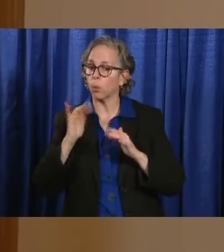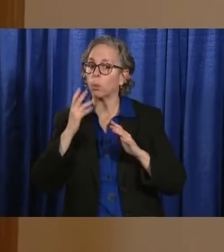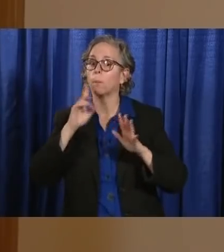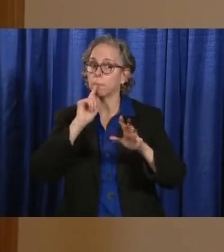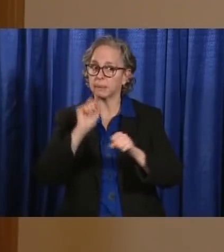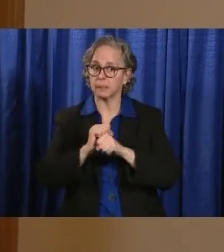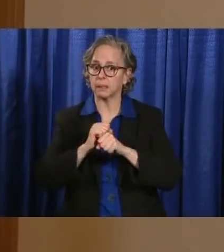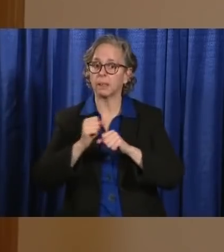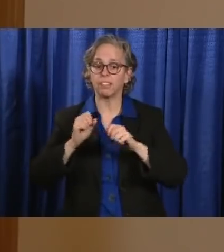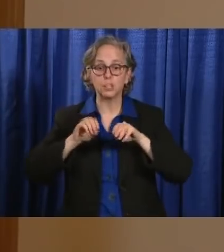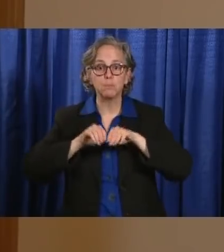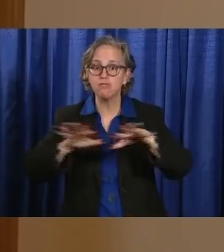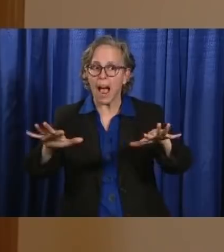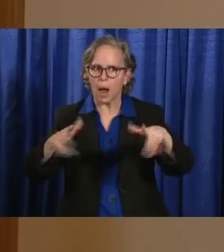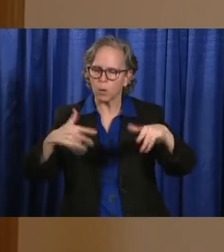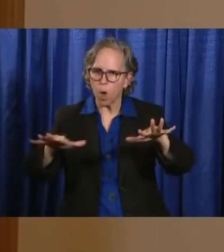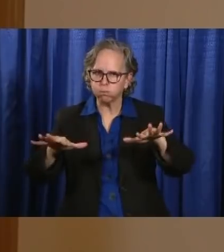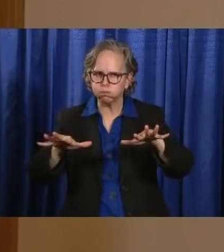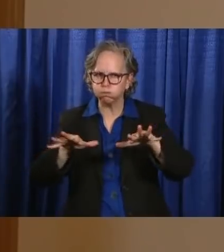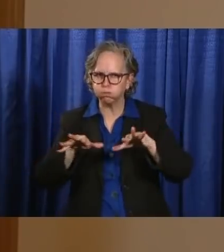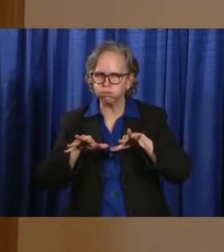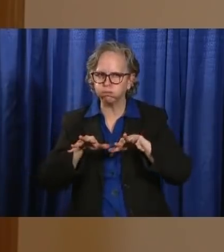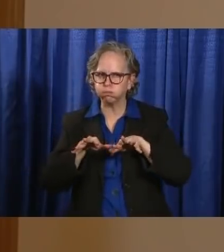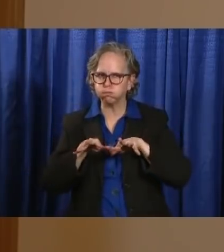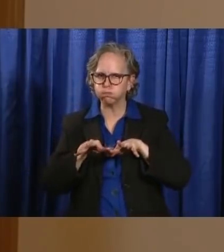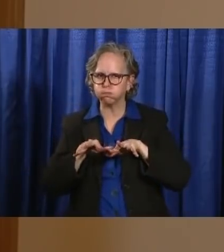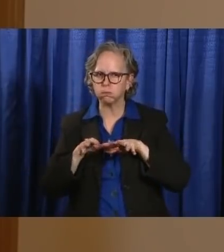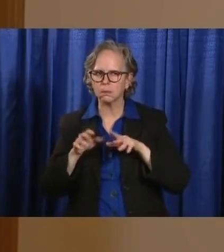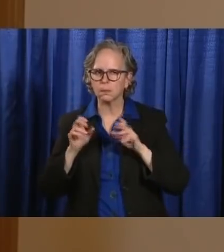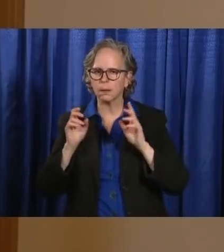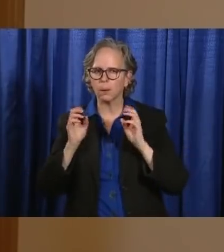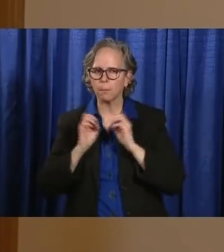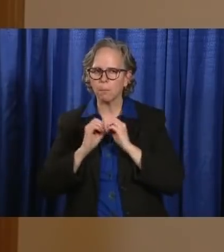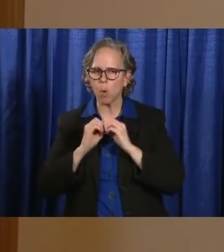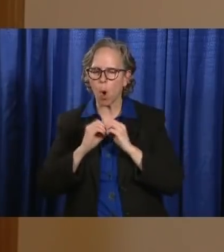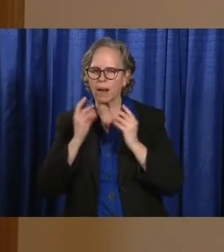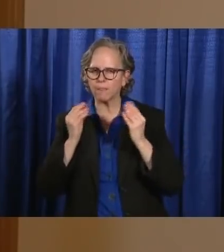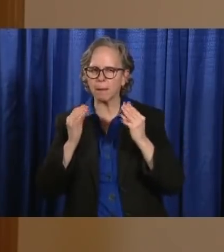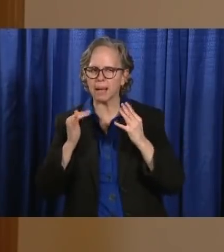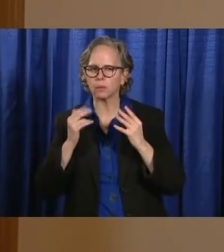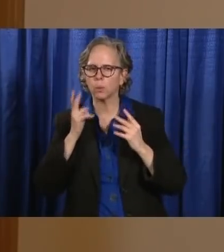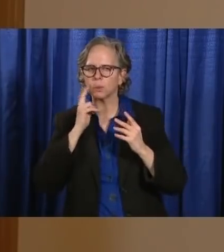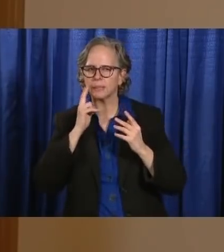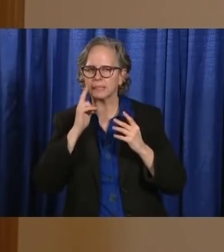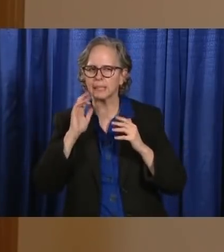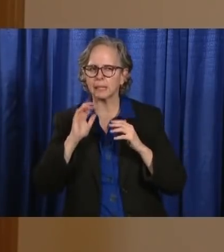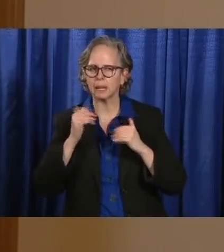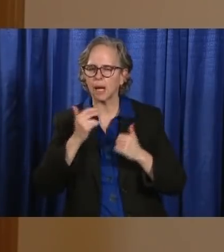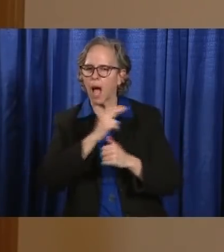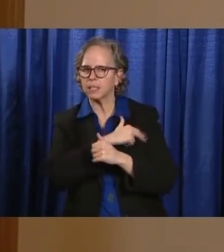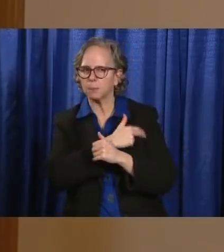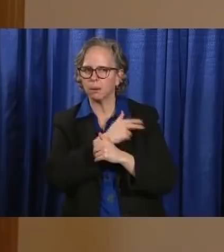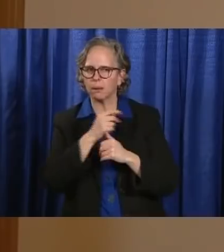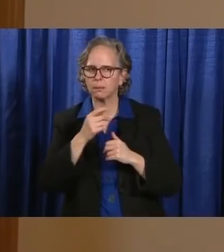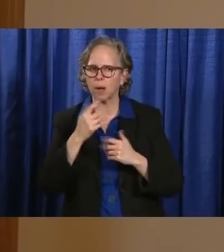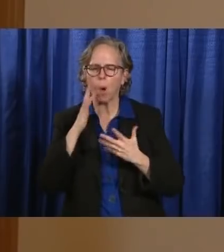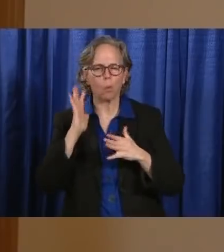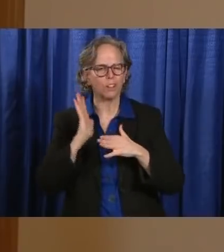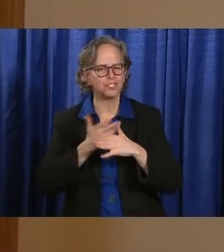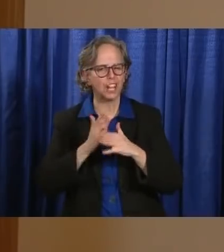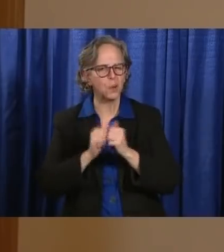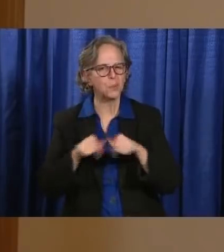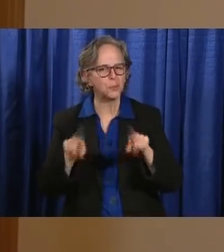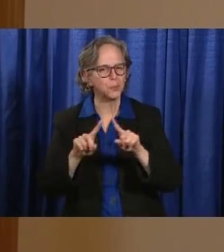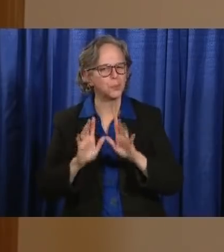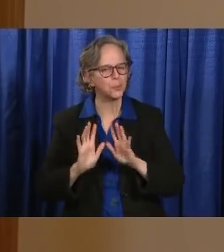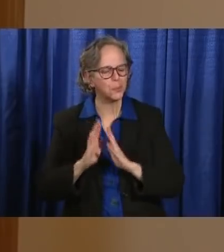more subtleties around what we're seeing in our hospitals with our testing data, and I'll share that with you on Monday. So the good news is